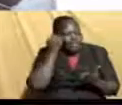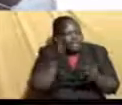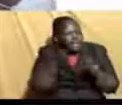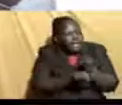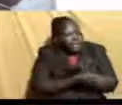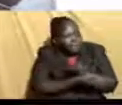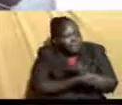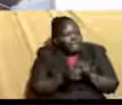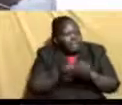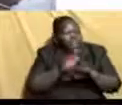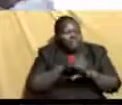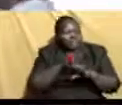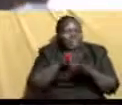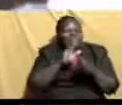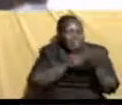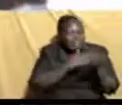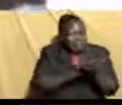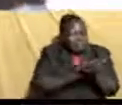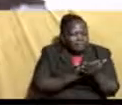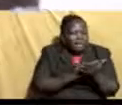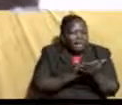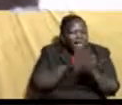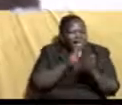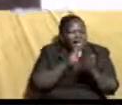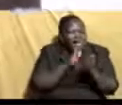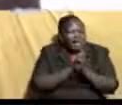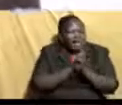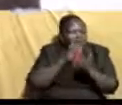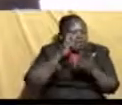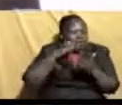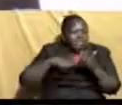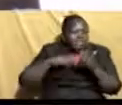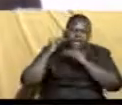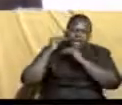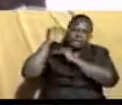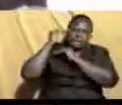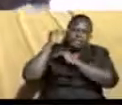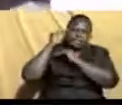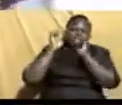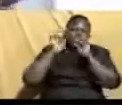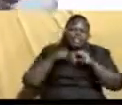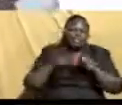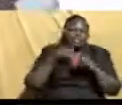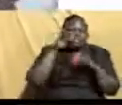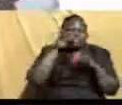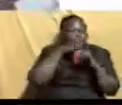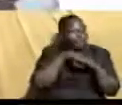we come to implied provisions of the Constitution, and what kind of limits should be put on